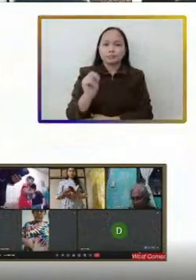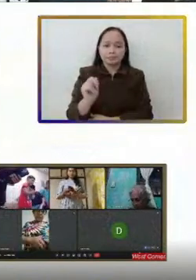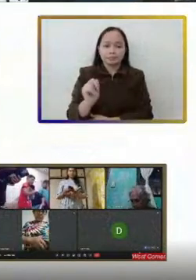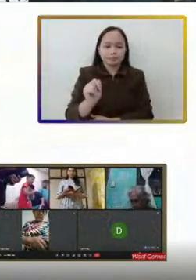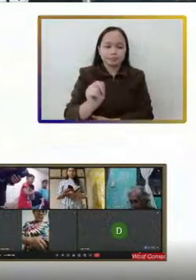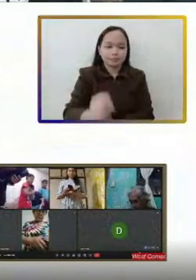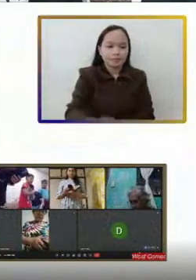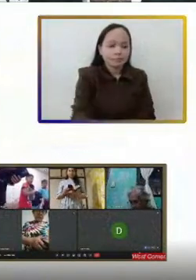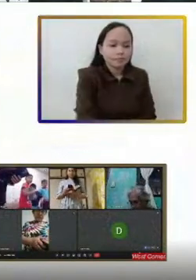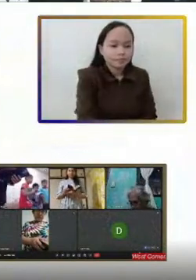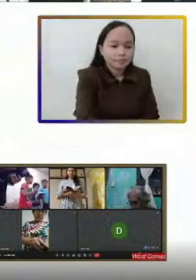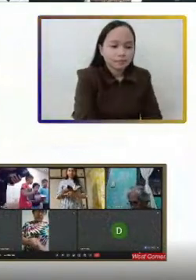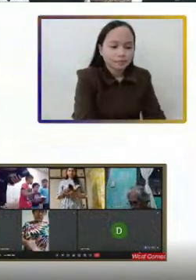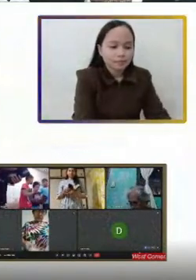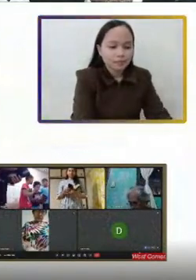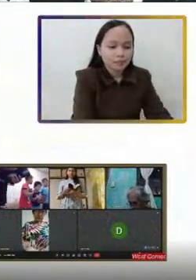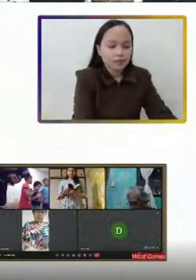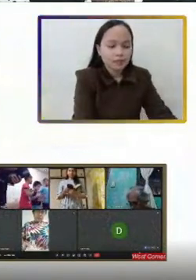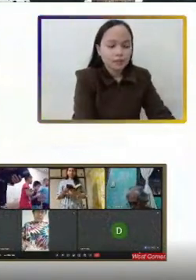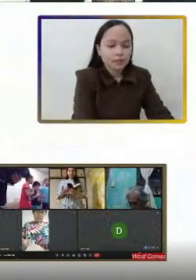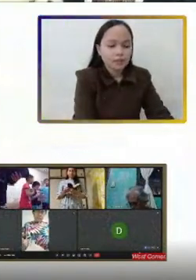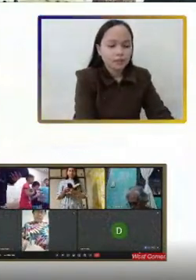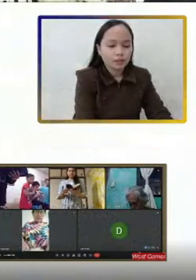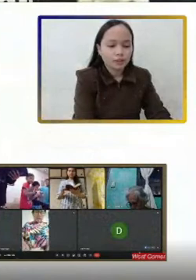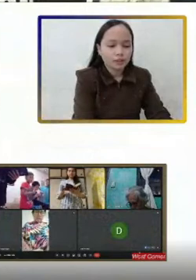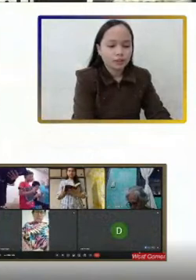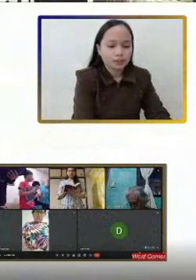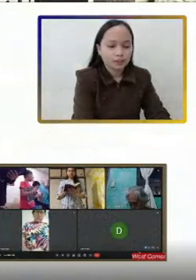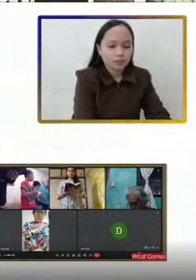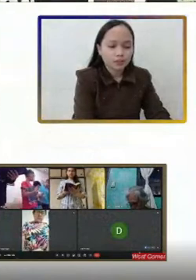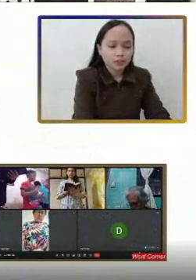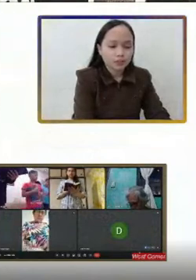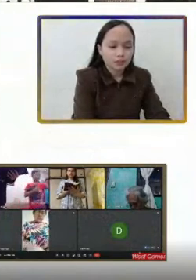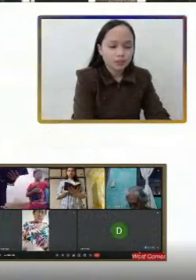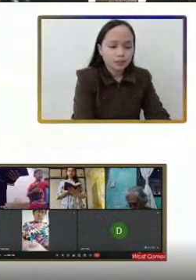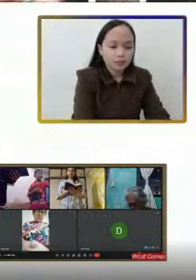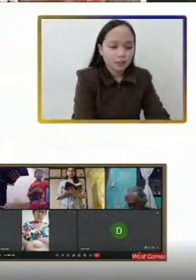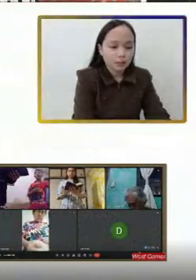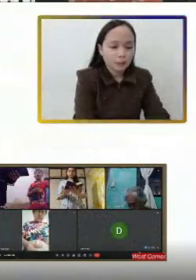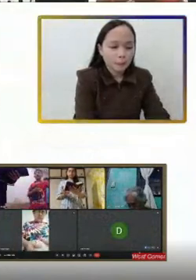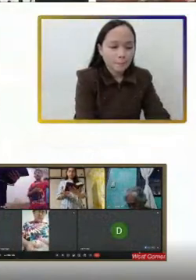Simula po tayo sa 1 John chapter 2.